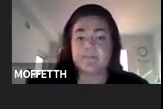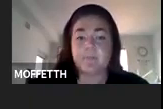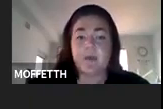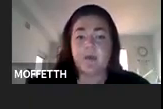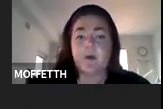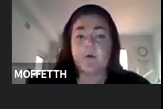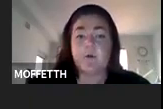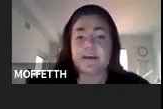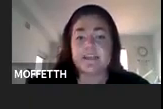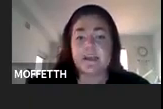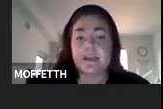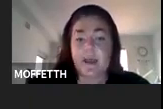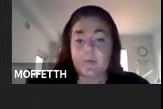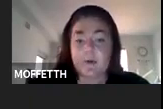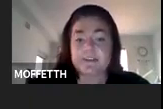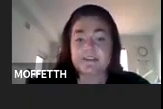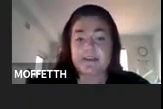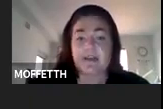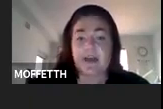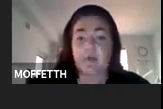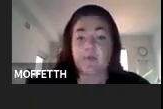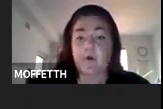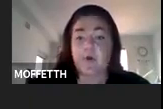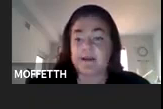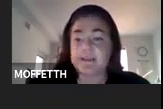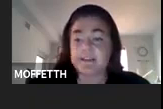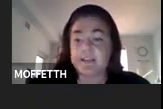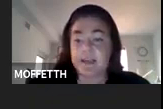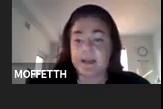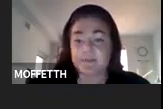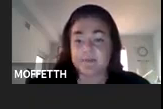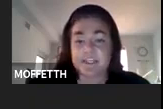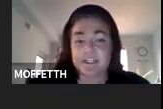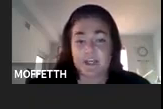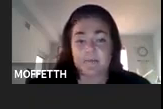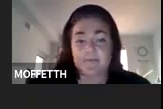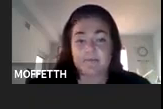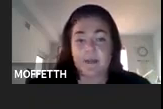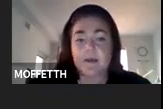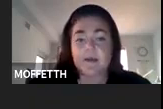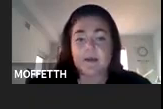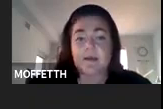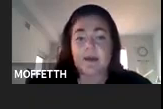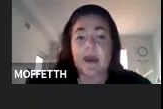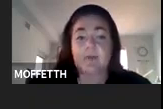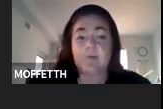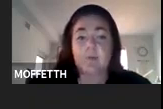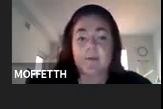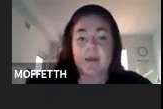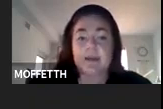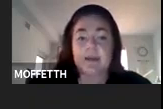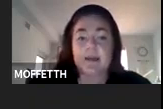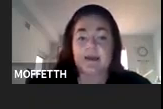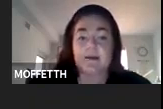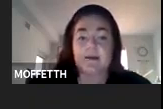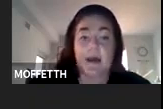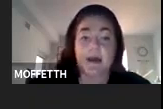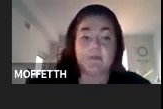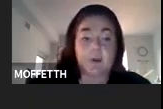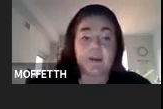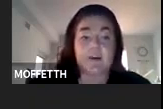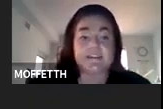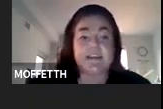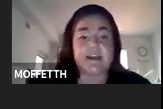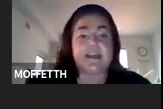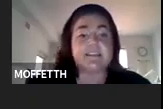programs. We're investing in cameras that allow remote access to classroom teaching. And we're recommending